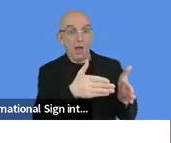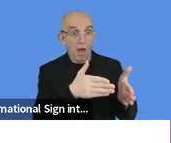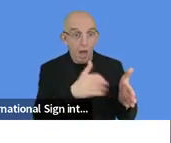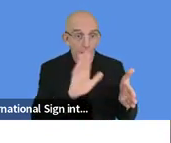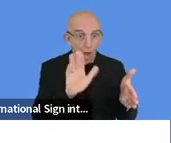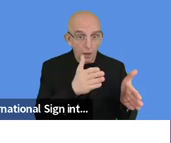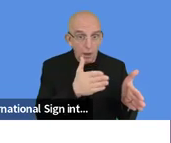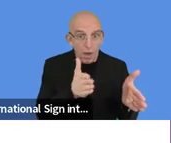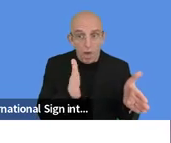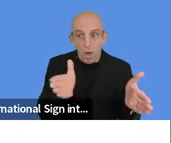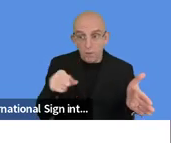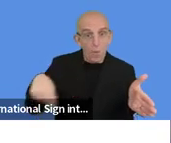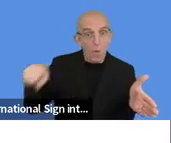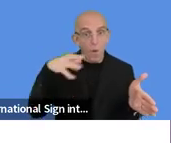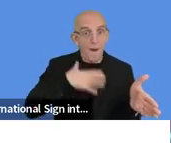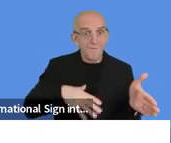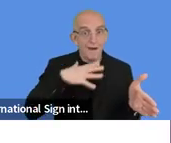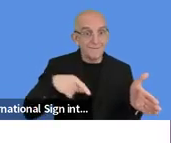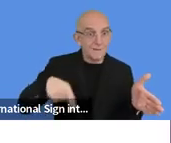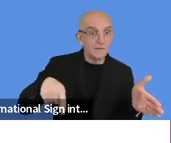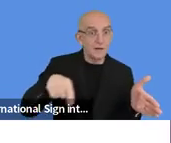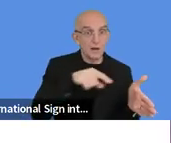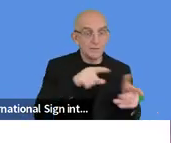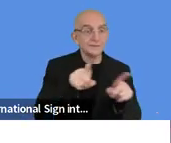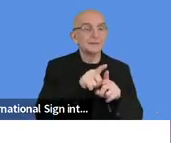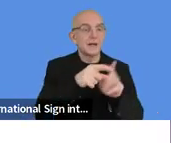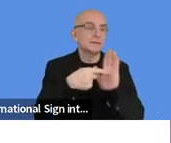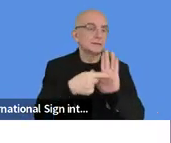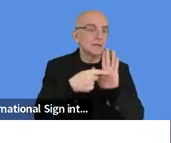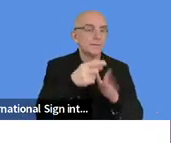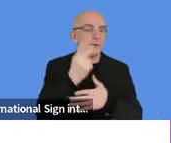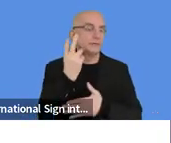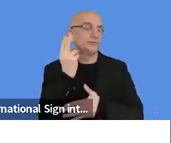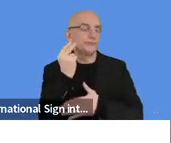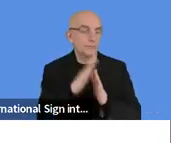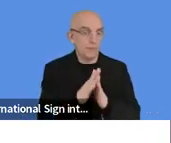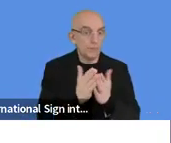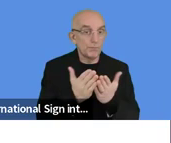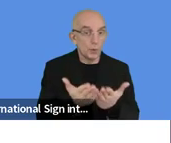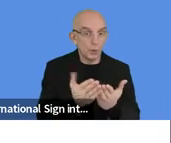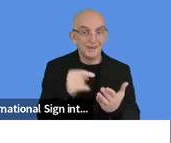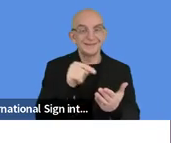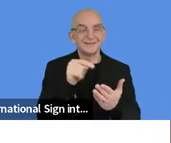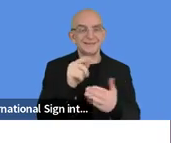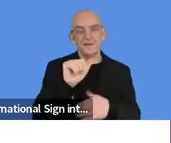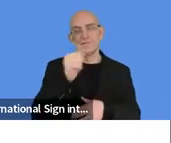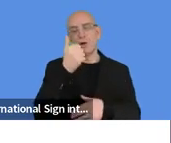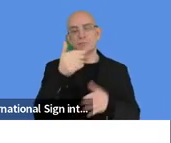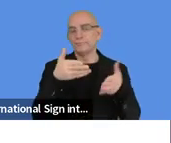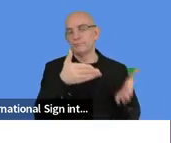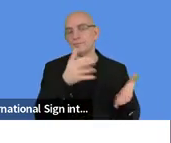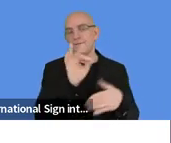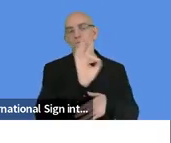to audiobooks. Things like speech to text, started for persons with disabilities. Now, speech to text is on almost